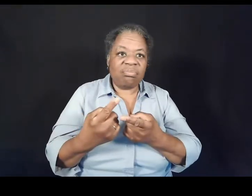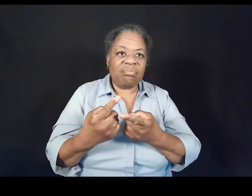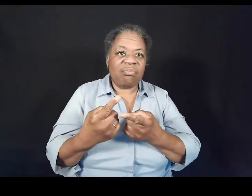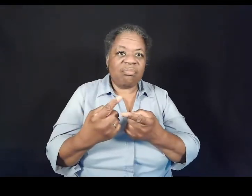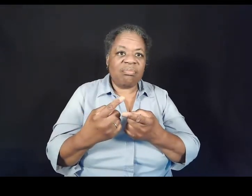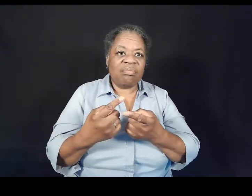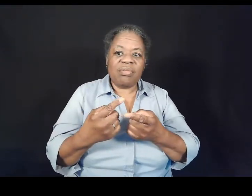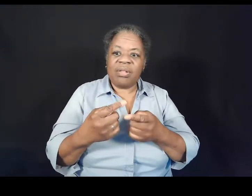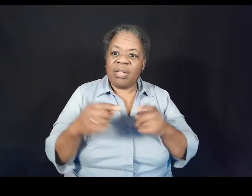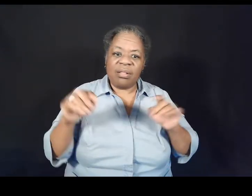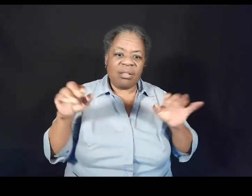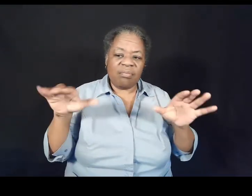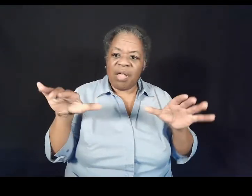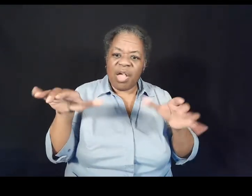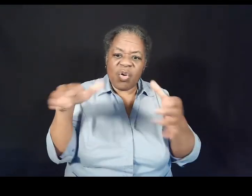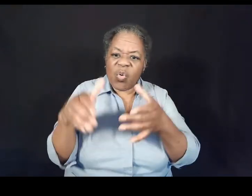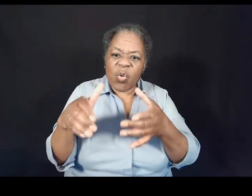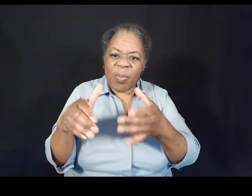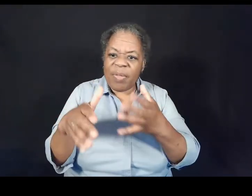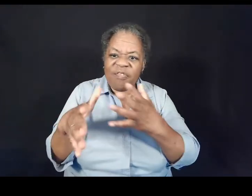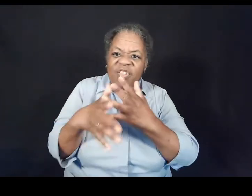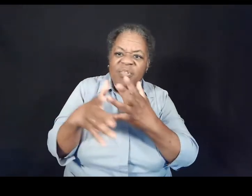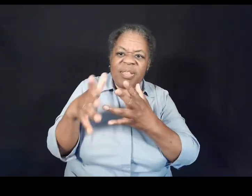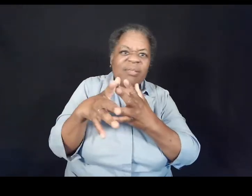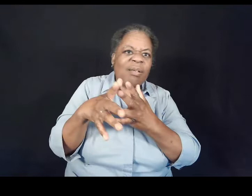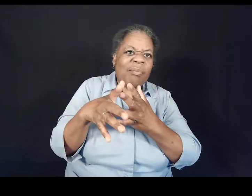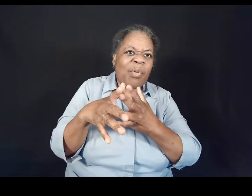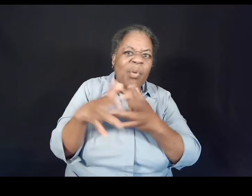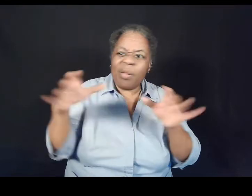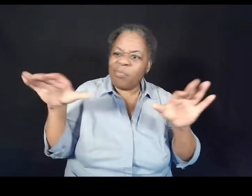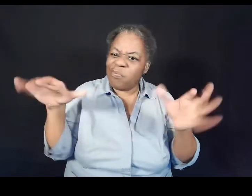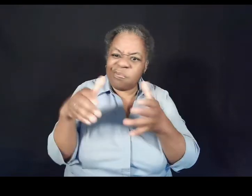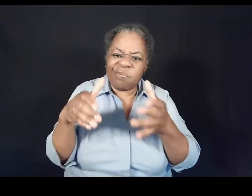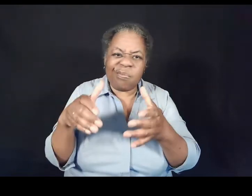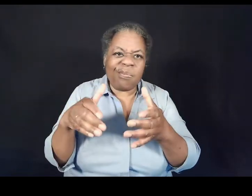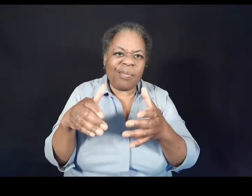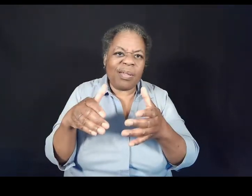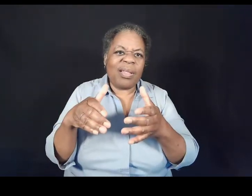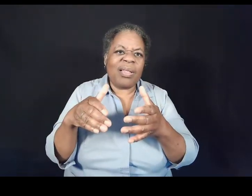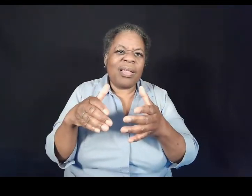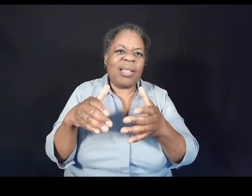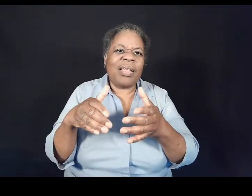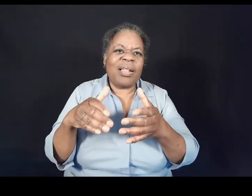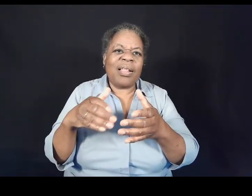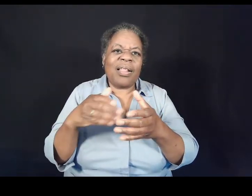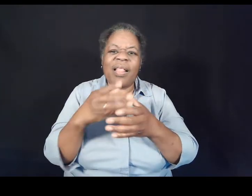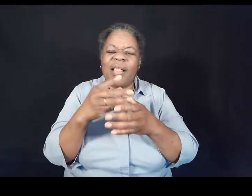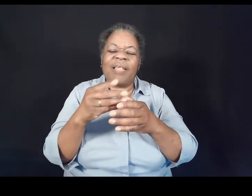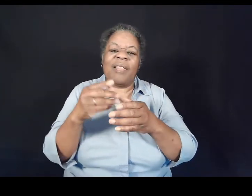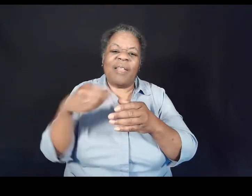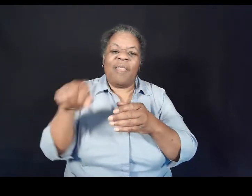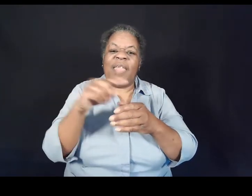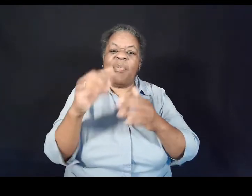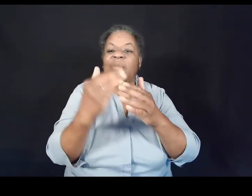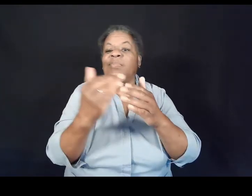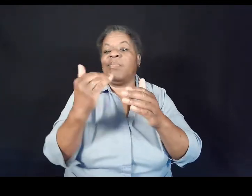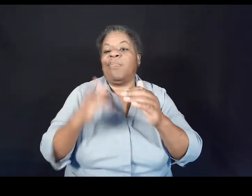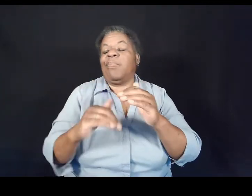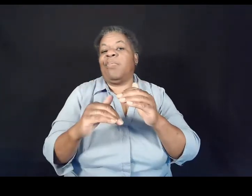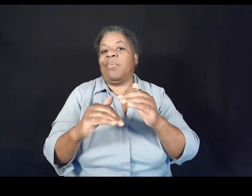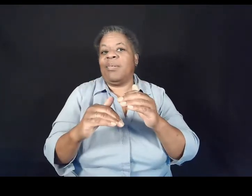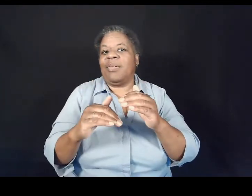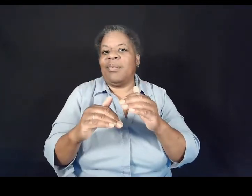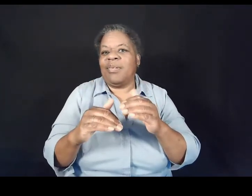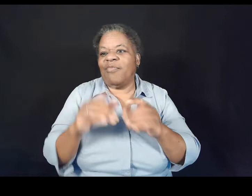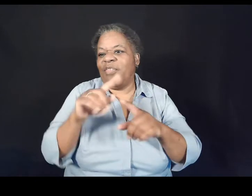good crowd of freshmen and sophomores, most of whom were a few rungs lower on the high school food chain for a variety of